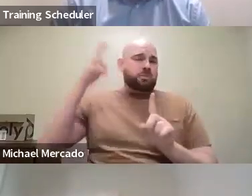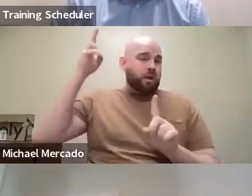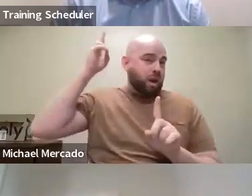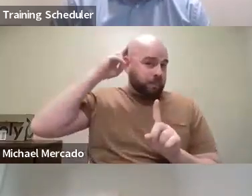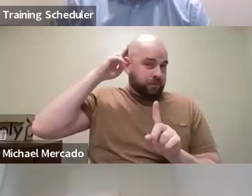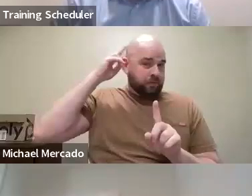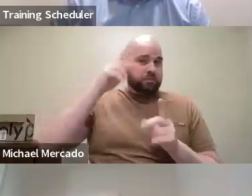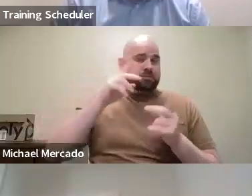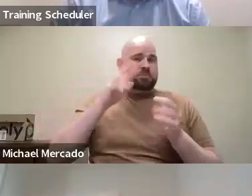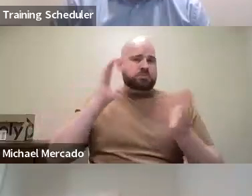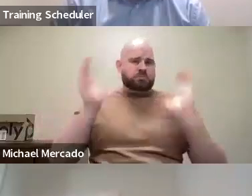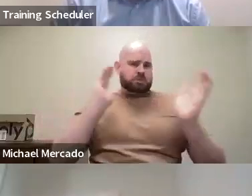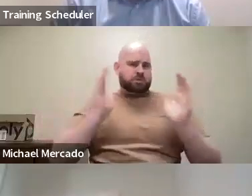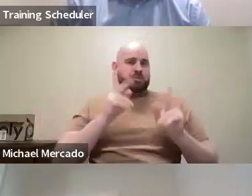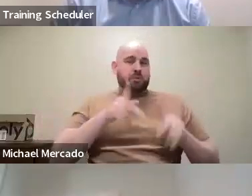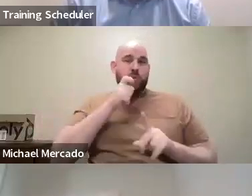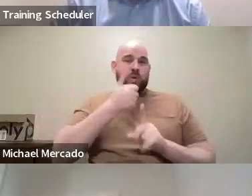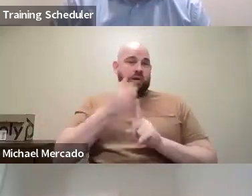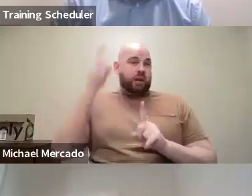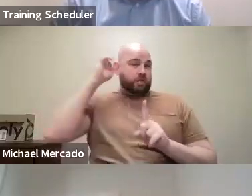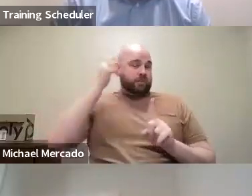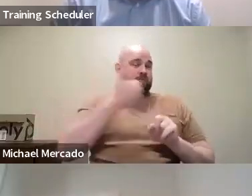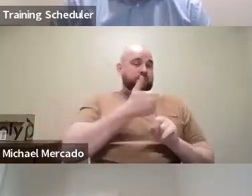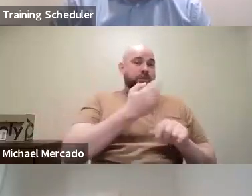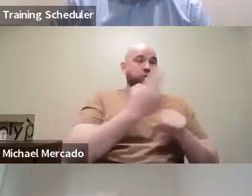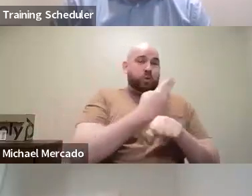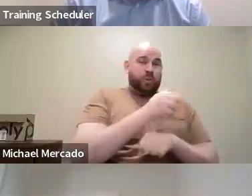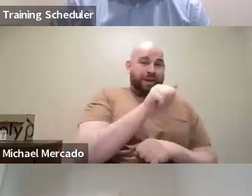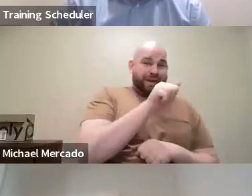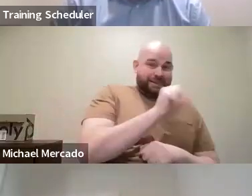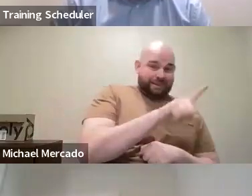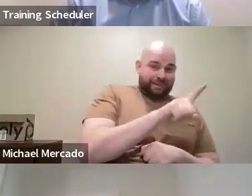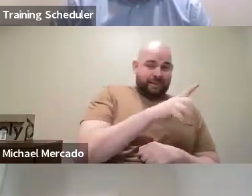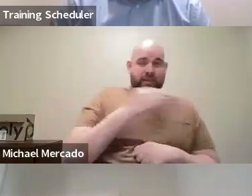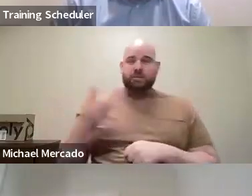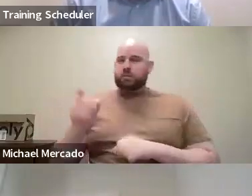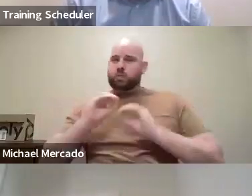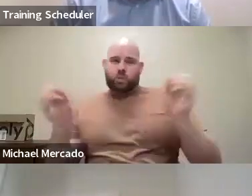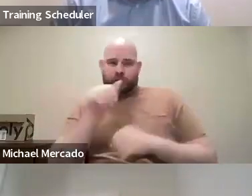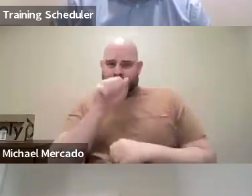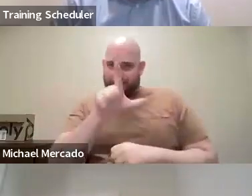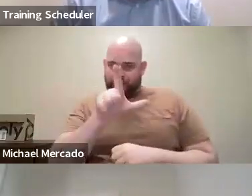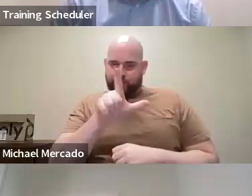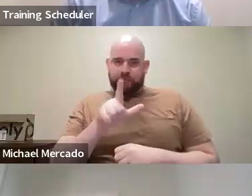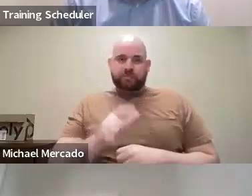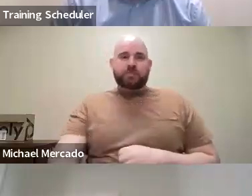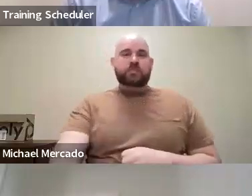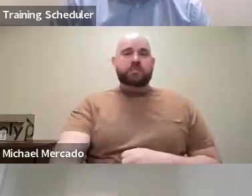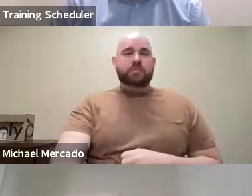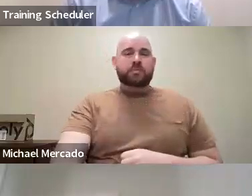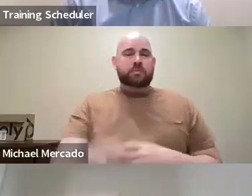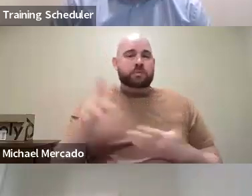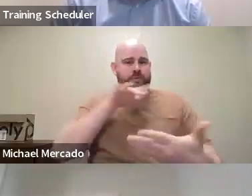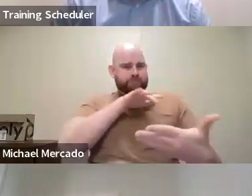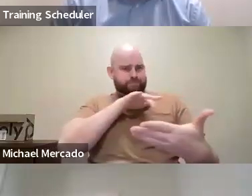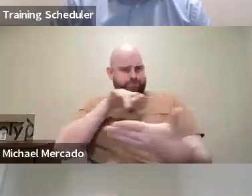language at the same time. So now specifically with cochlear implants, comparing cochlear implant